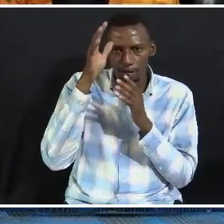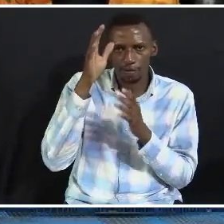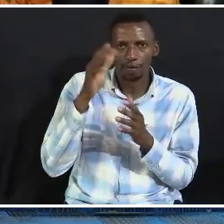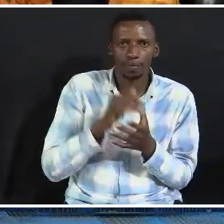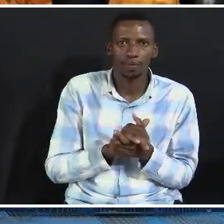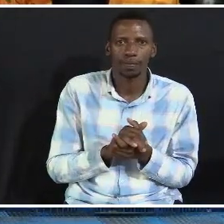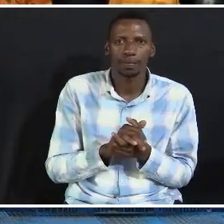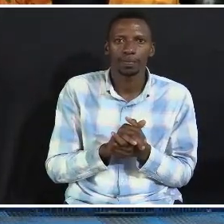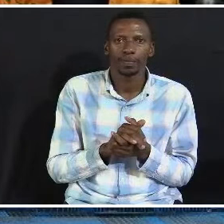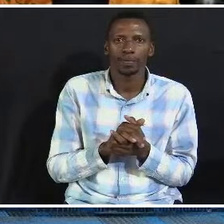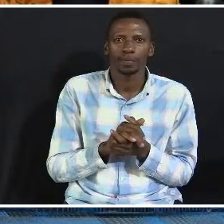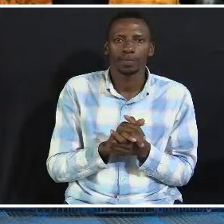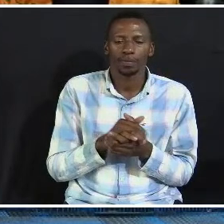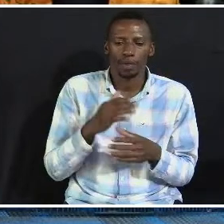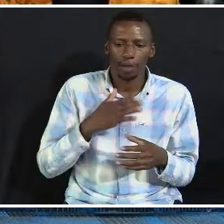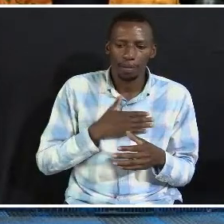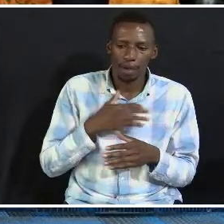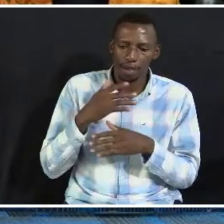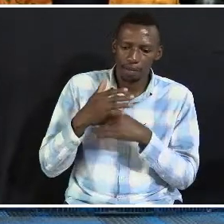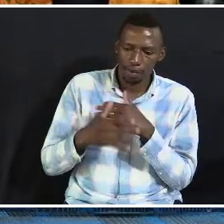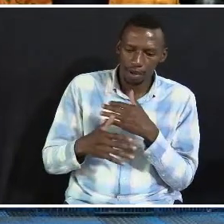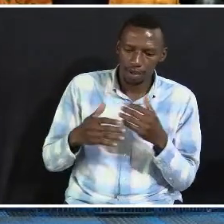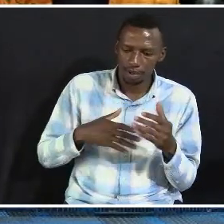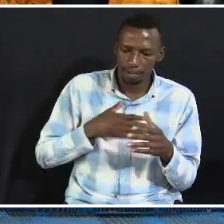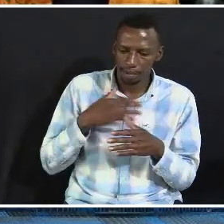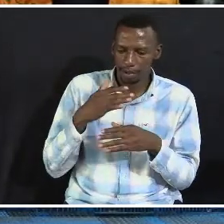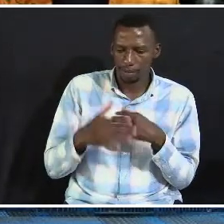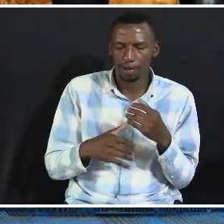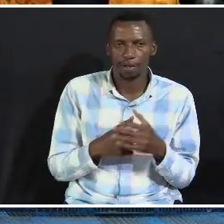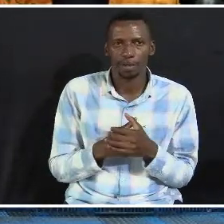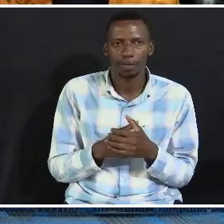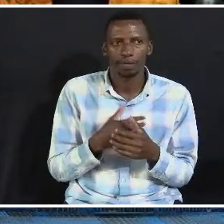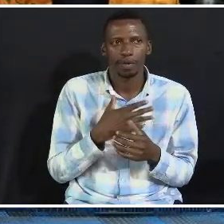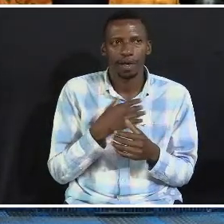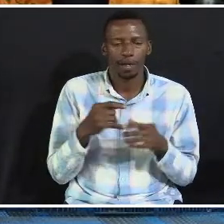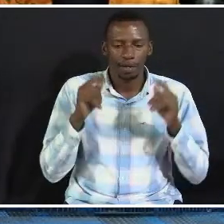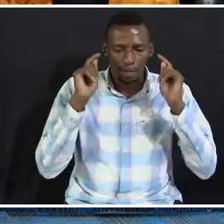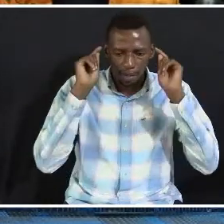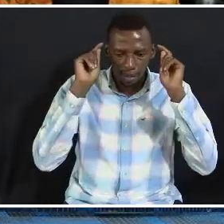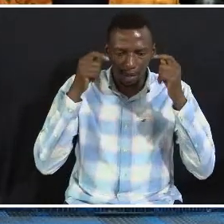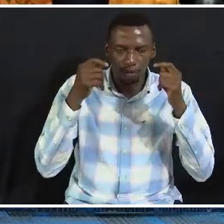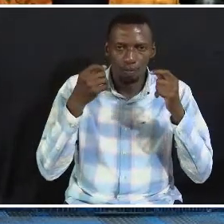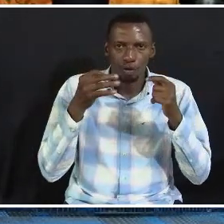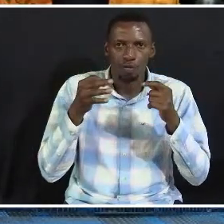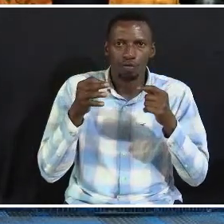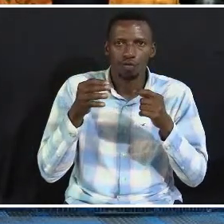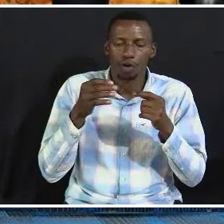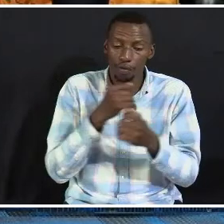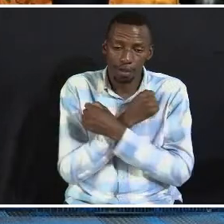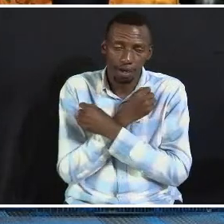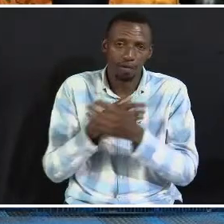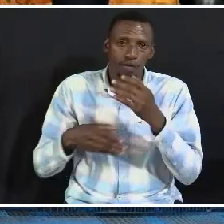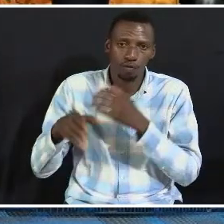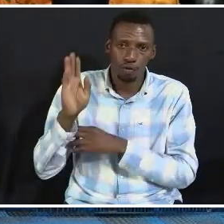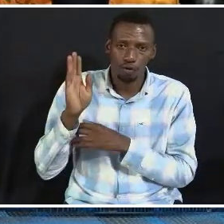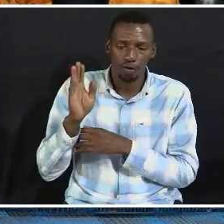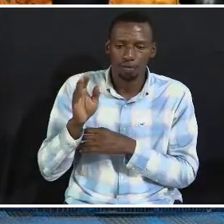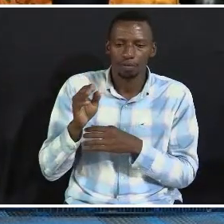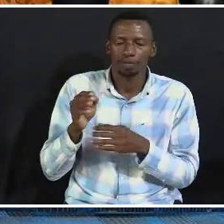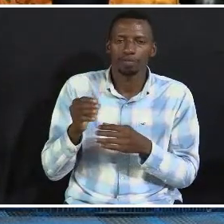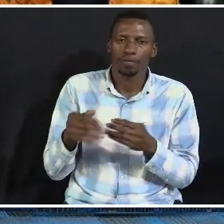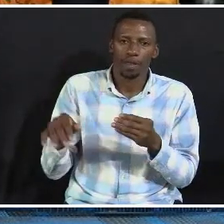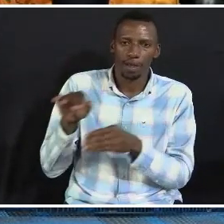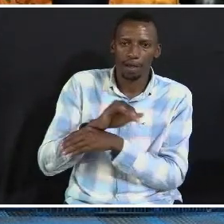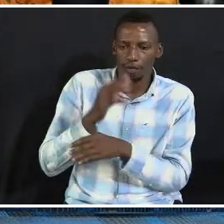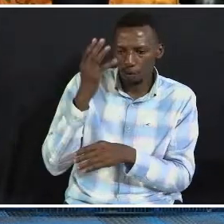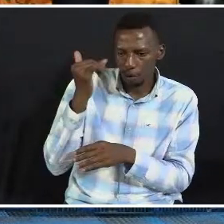Father, my blood, my blood, my blood." And the wrath of God subsides, because Christ has